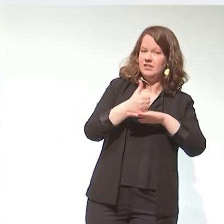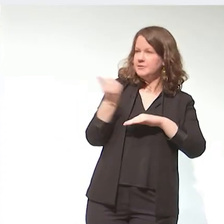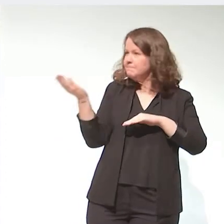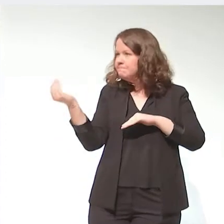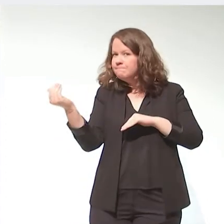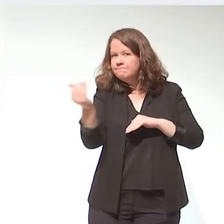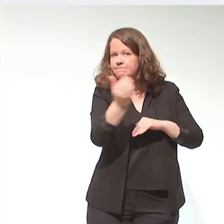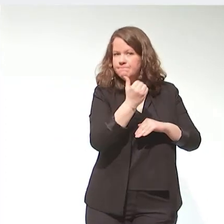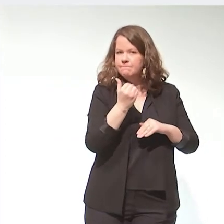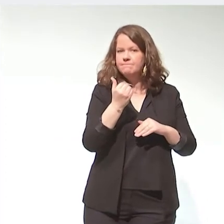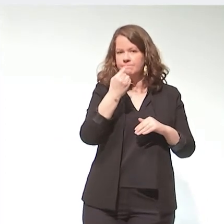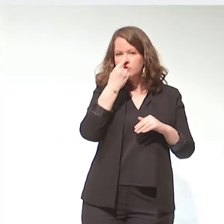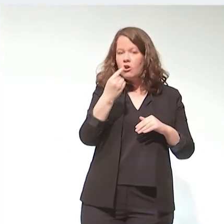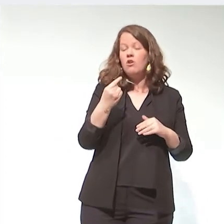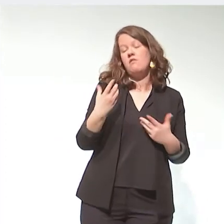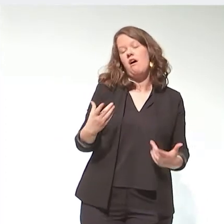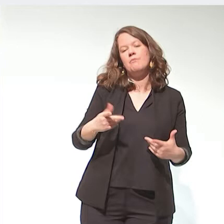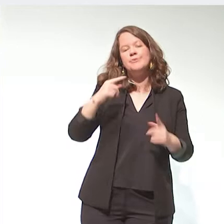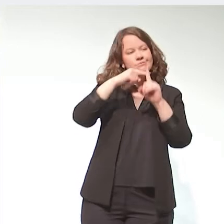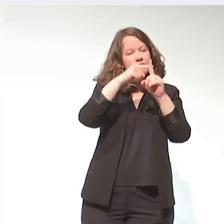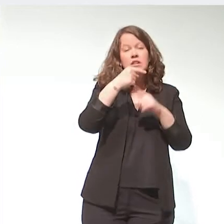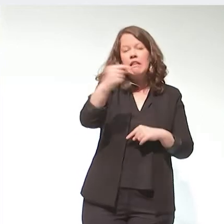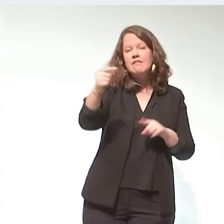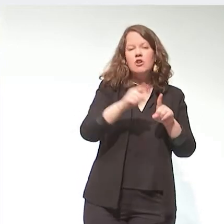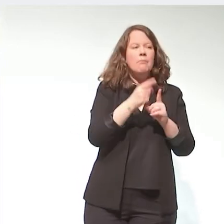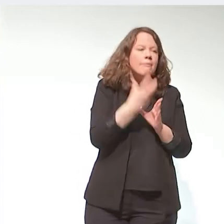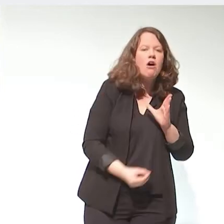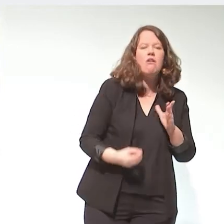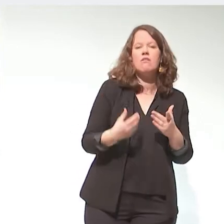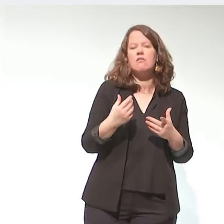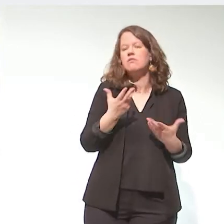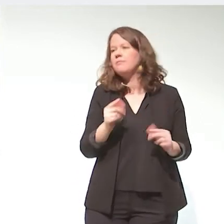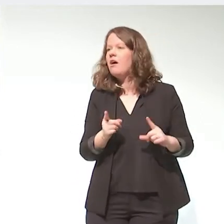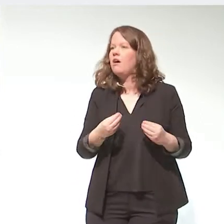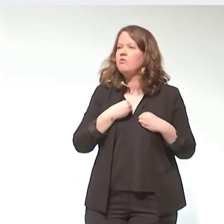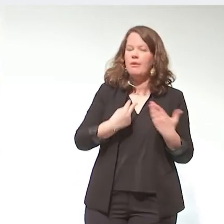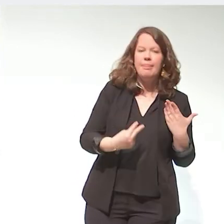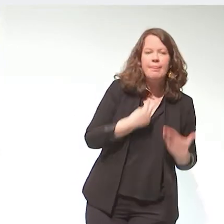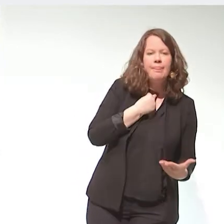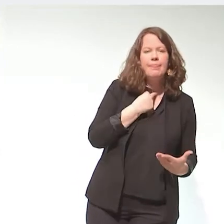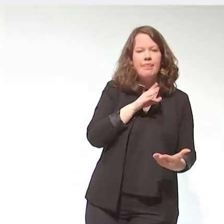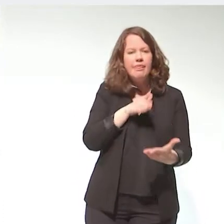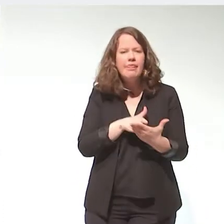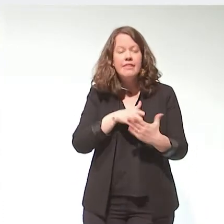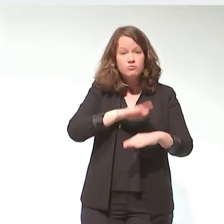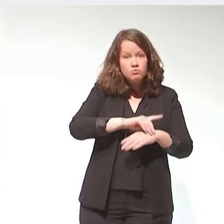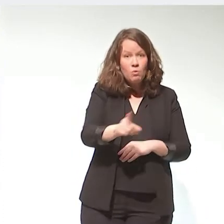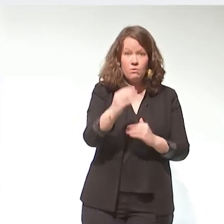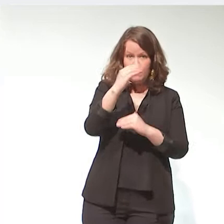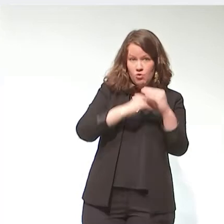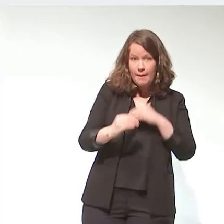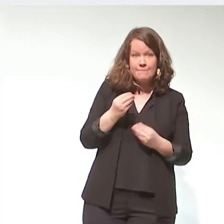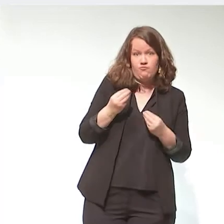disabled persons. We have to seize all opportunities to bridge the gaps.